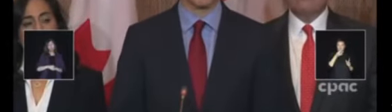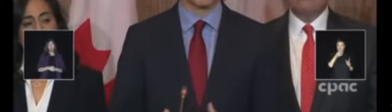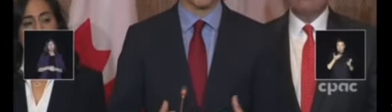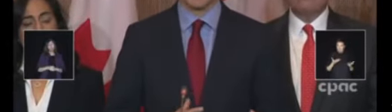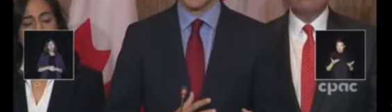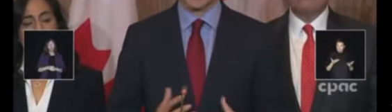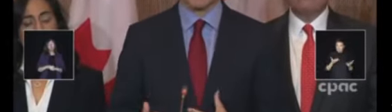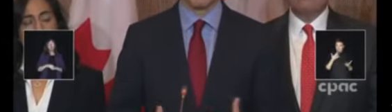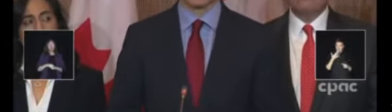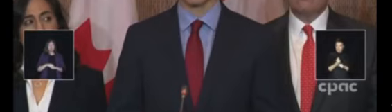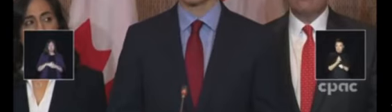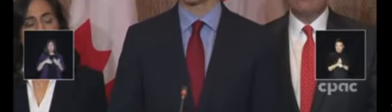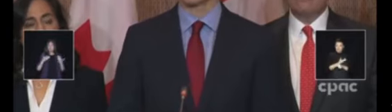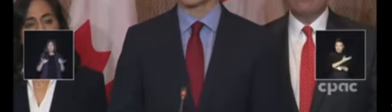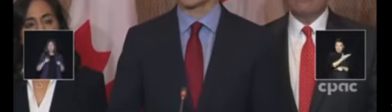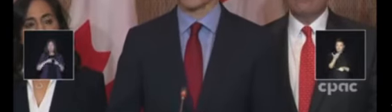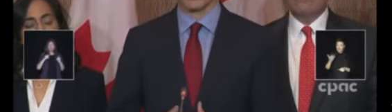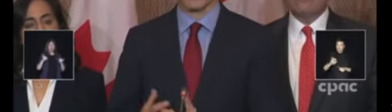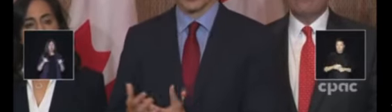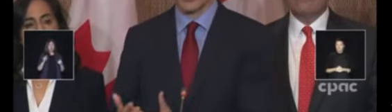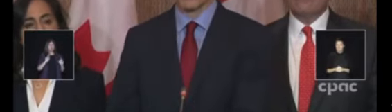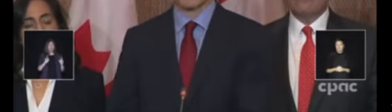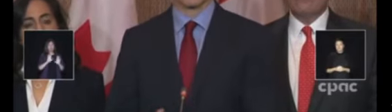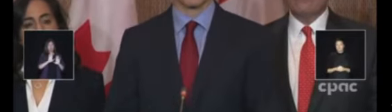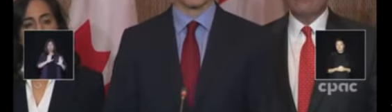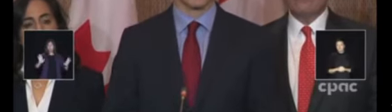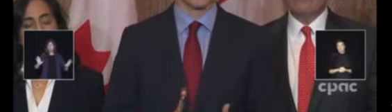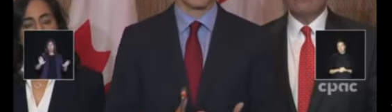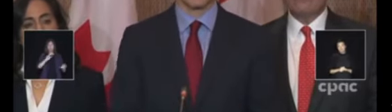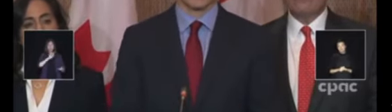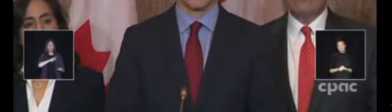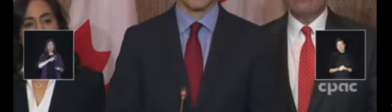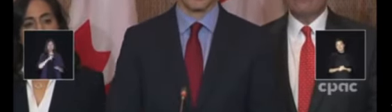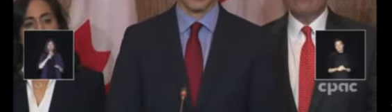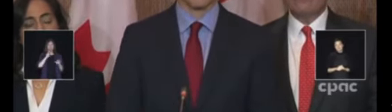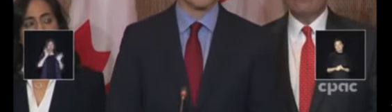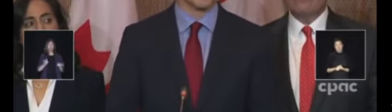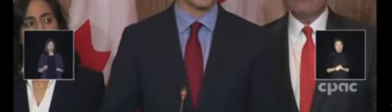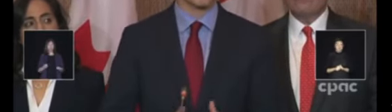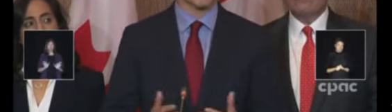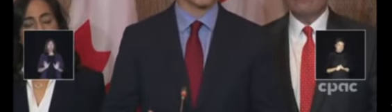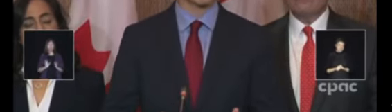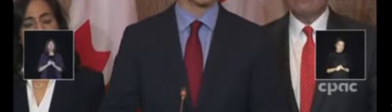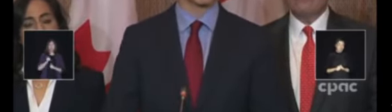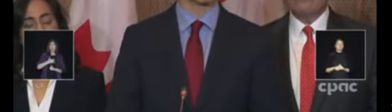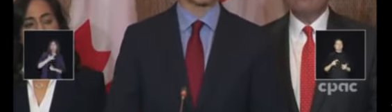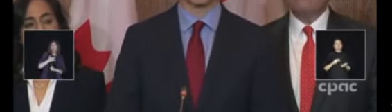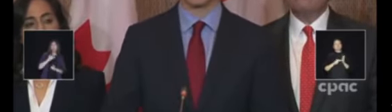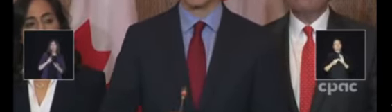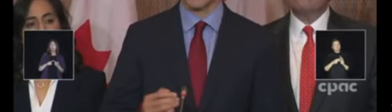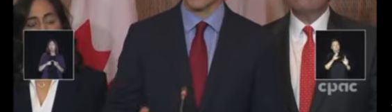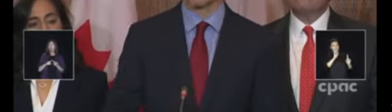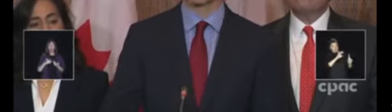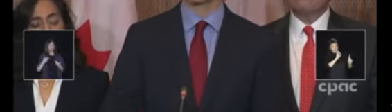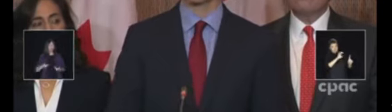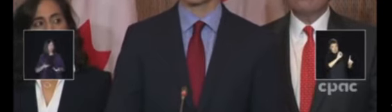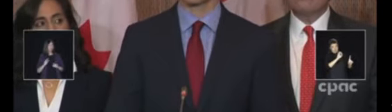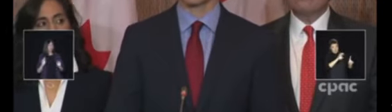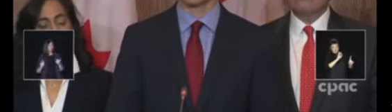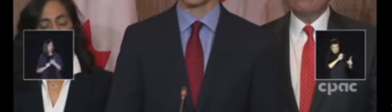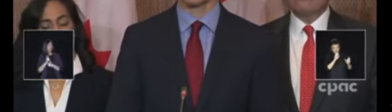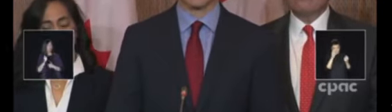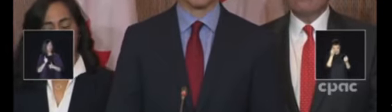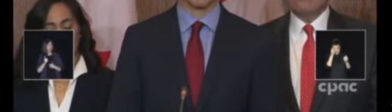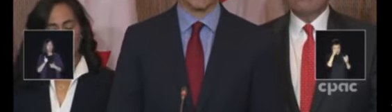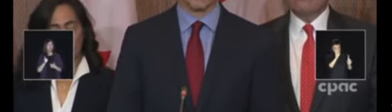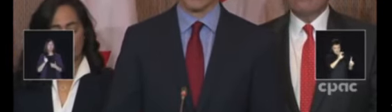allowing people to make their own choices on whether they're how they're feeling, whether they're at risk, what they're choosing to do